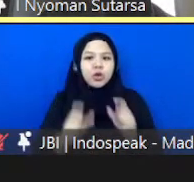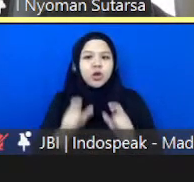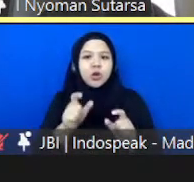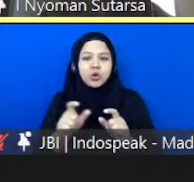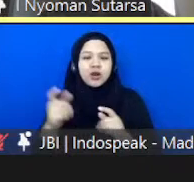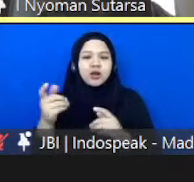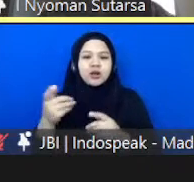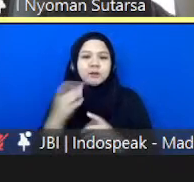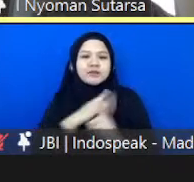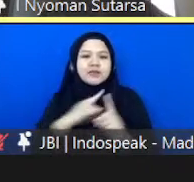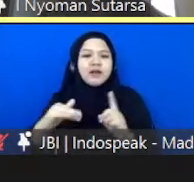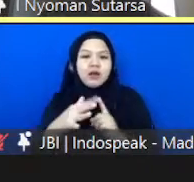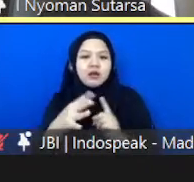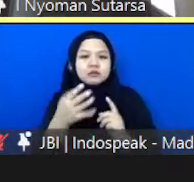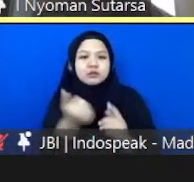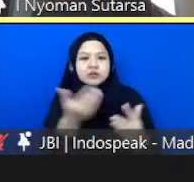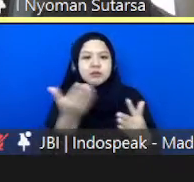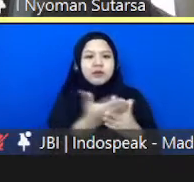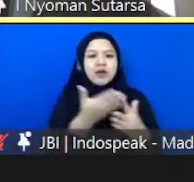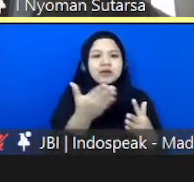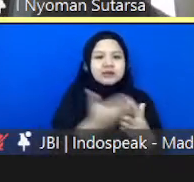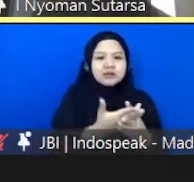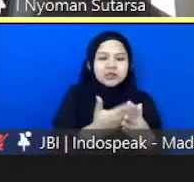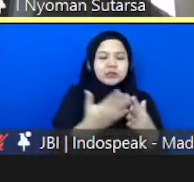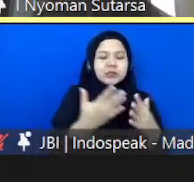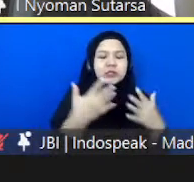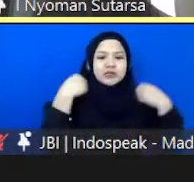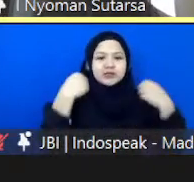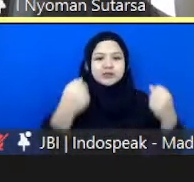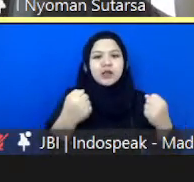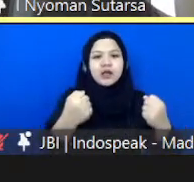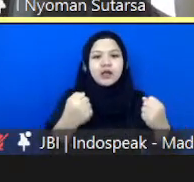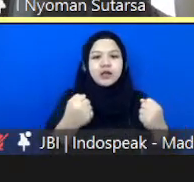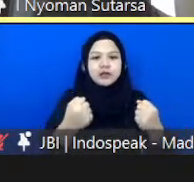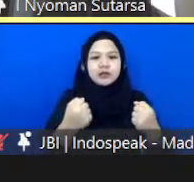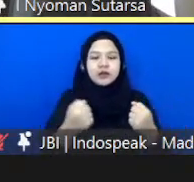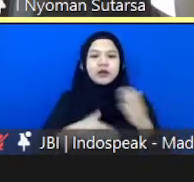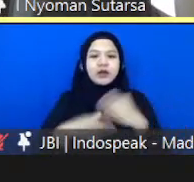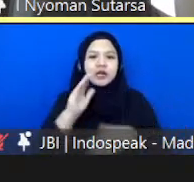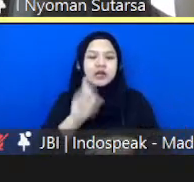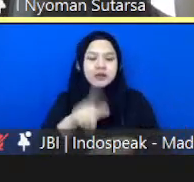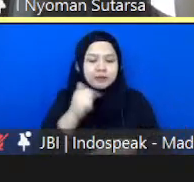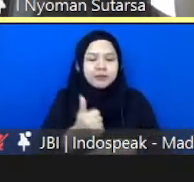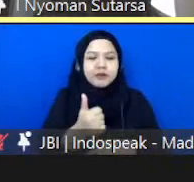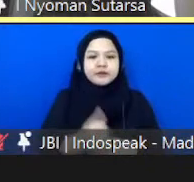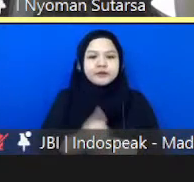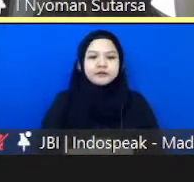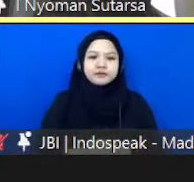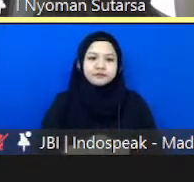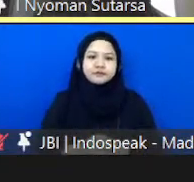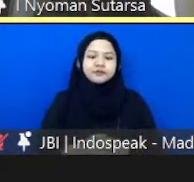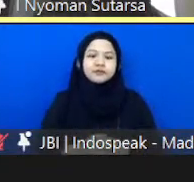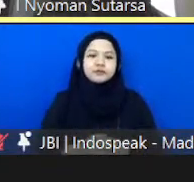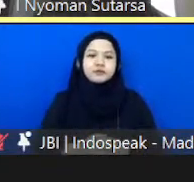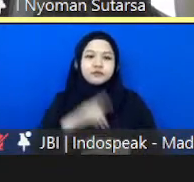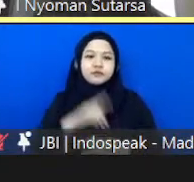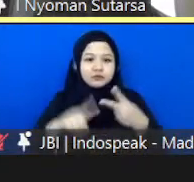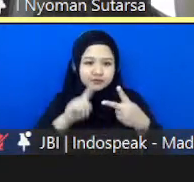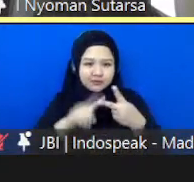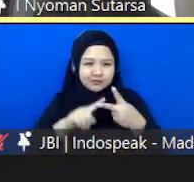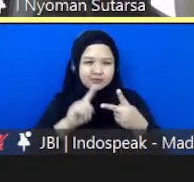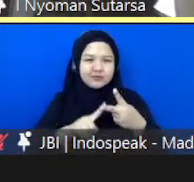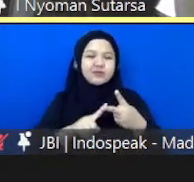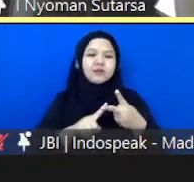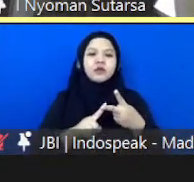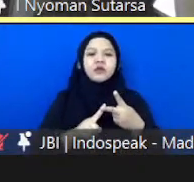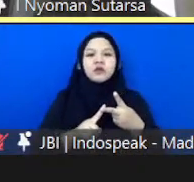before. Secondly, without a deep reflexivity to situate access and health inequities within proximal and